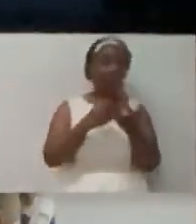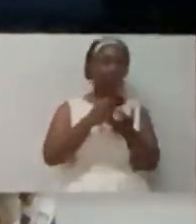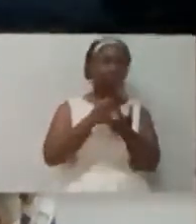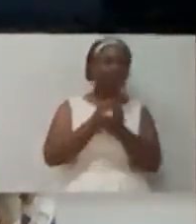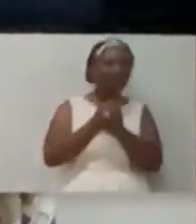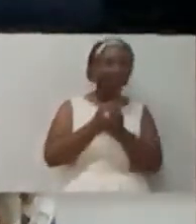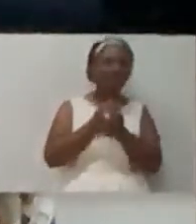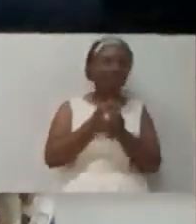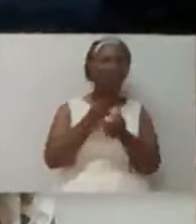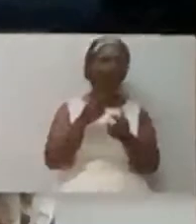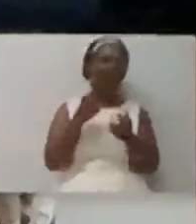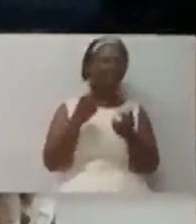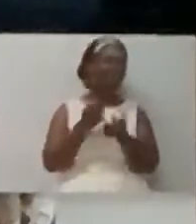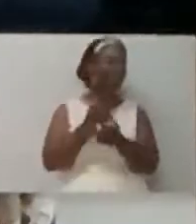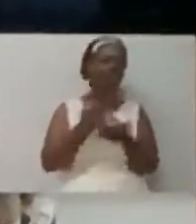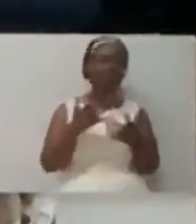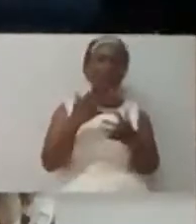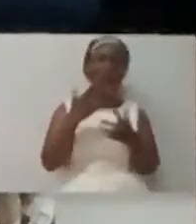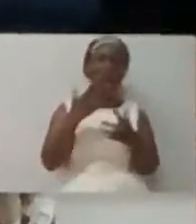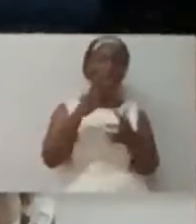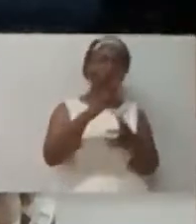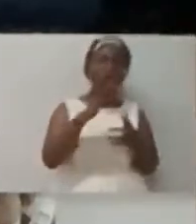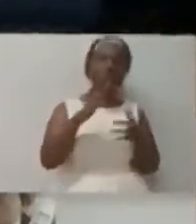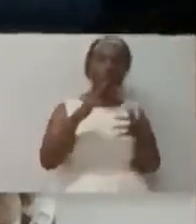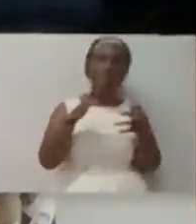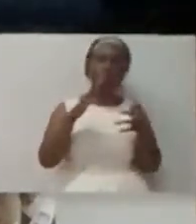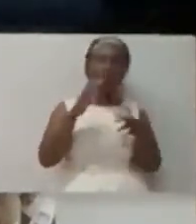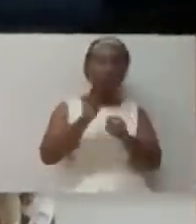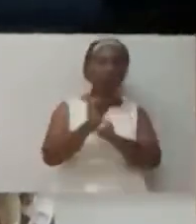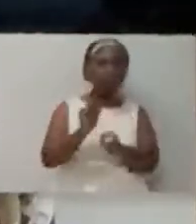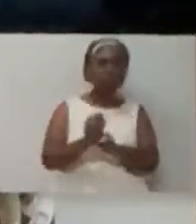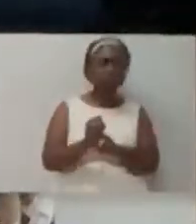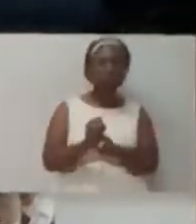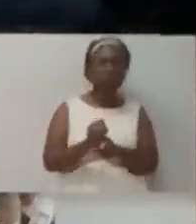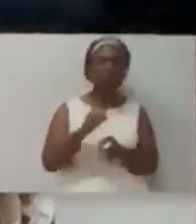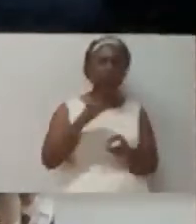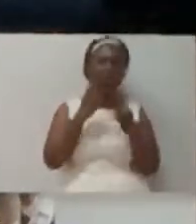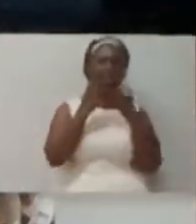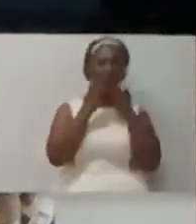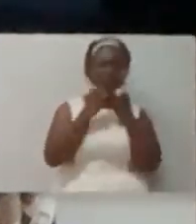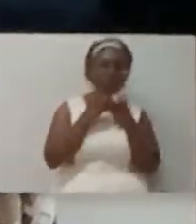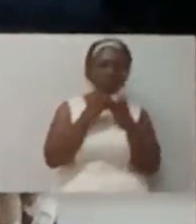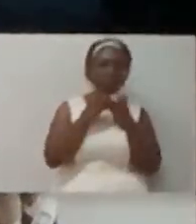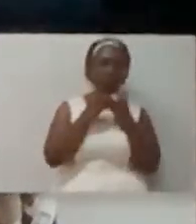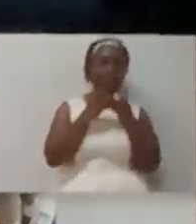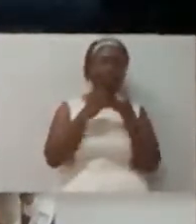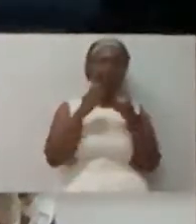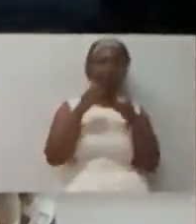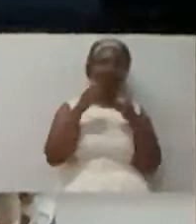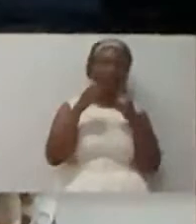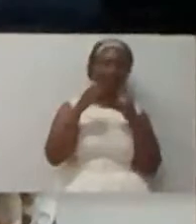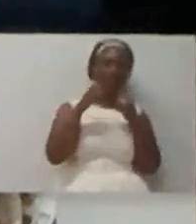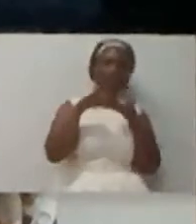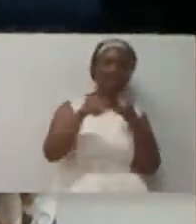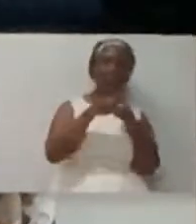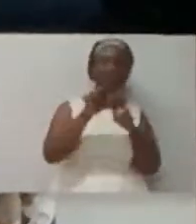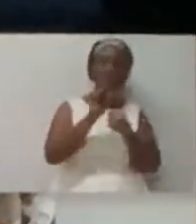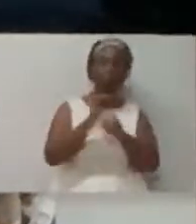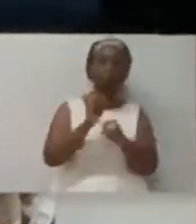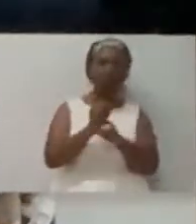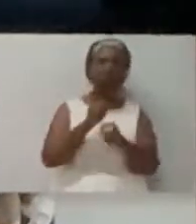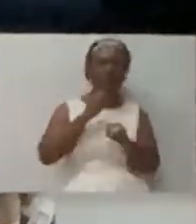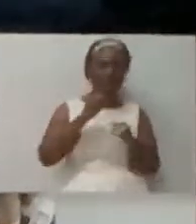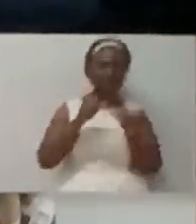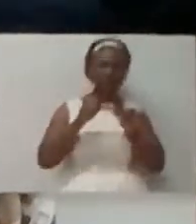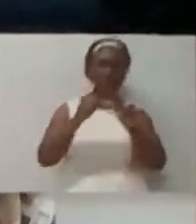discipline so that these folks can reach this milestone. Please cherish this moment and continue to love, support, and push these students to reach